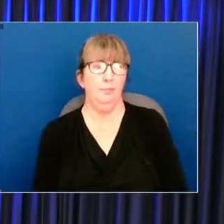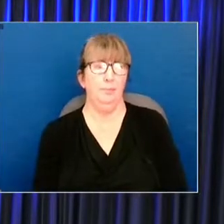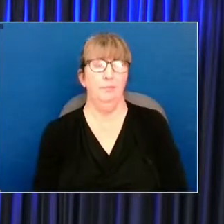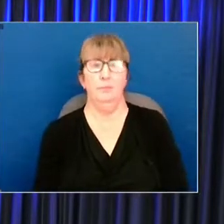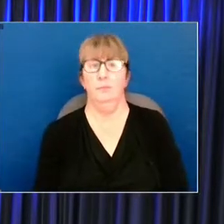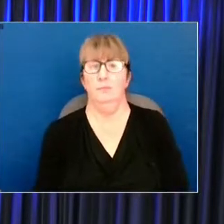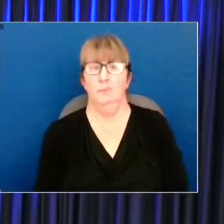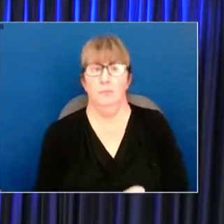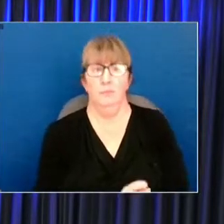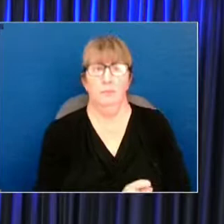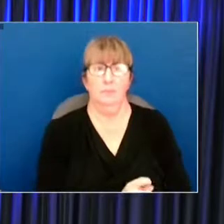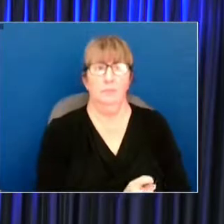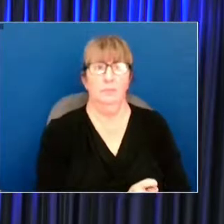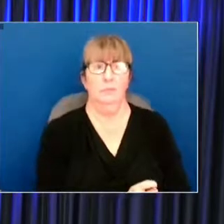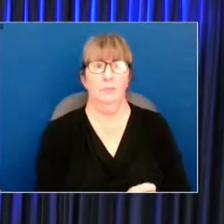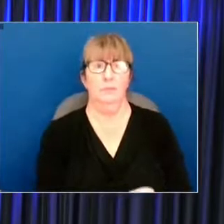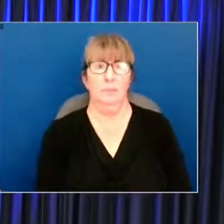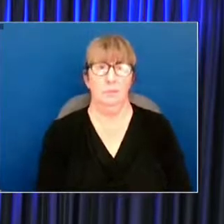tell,